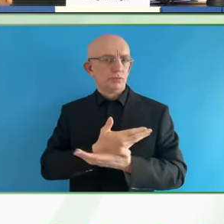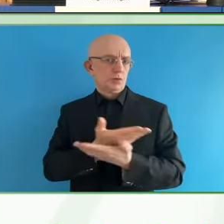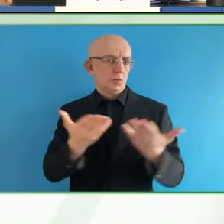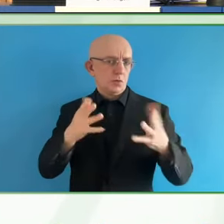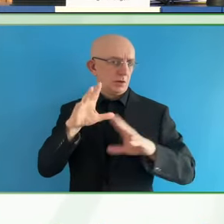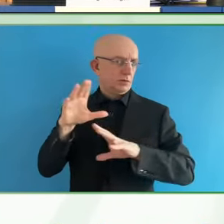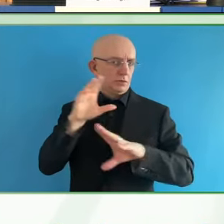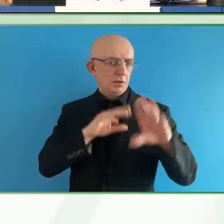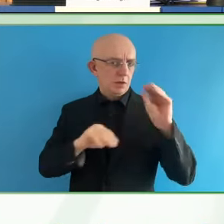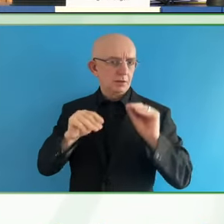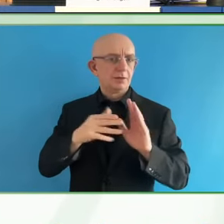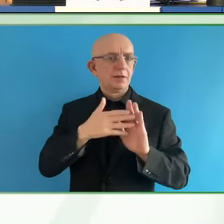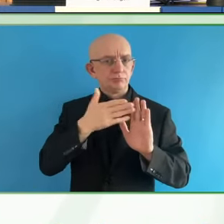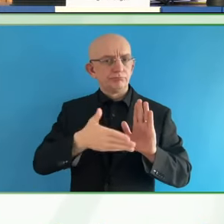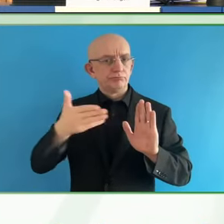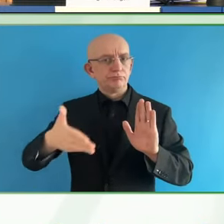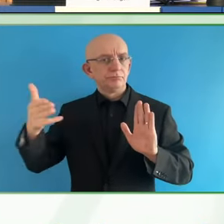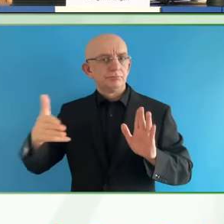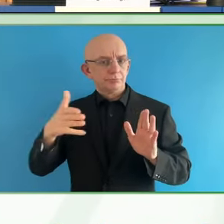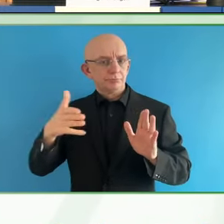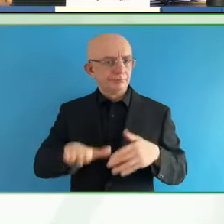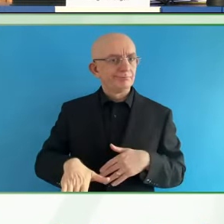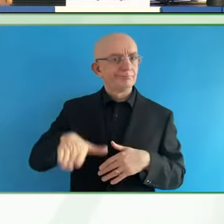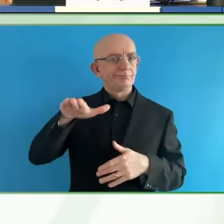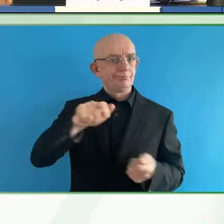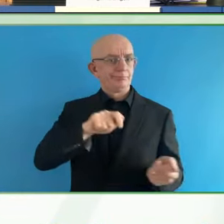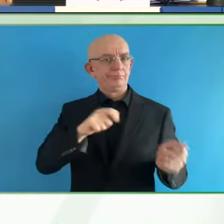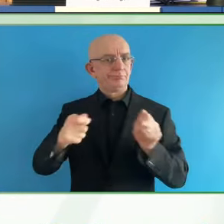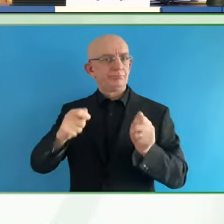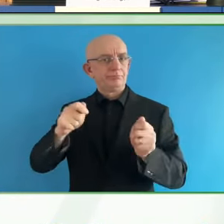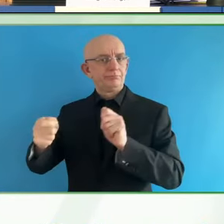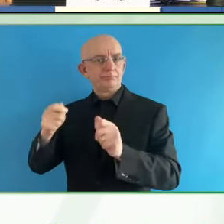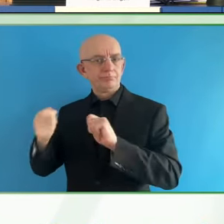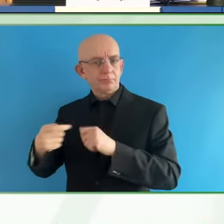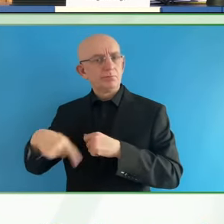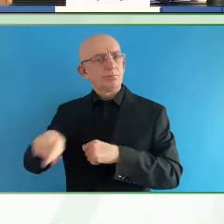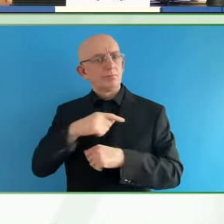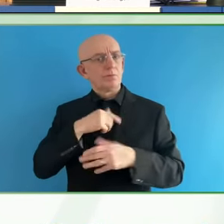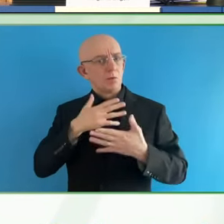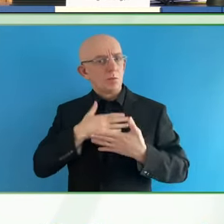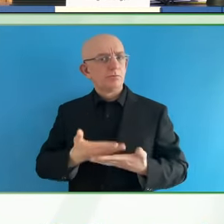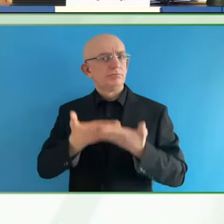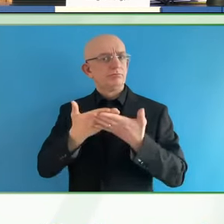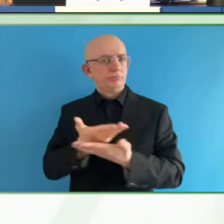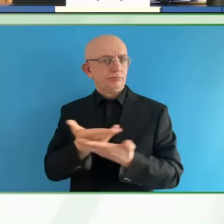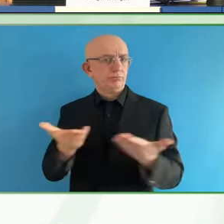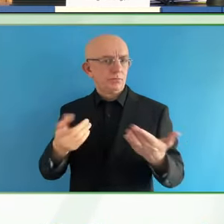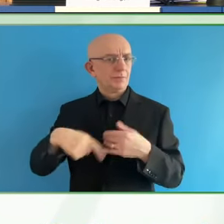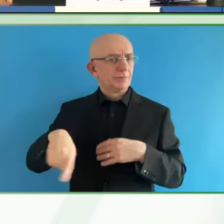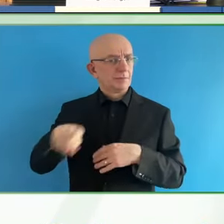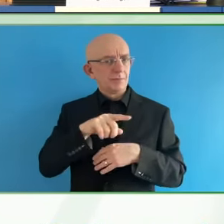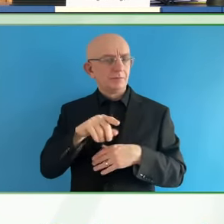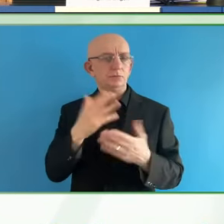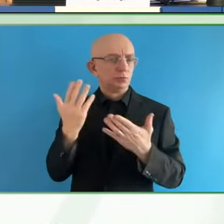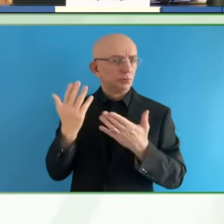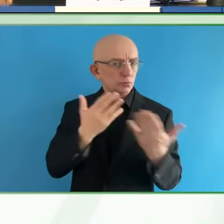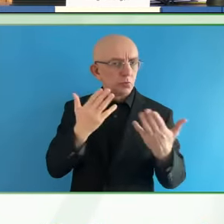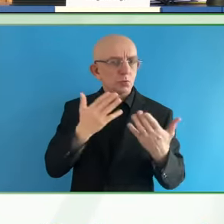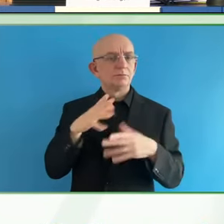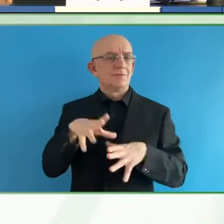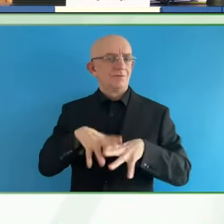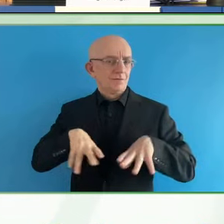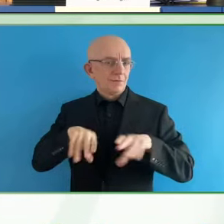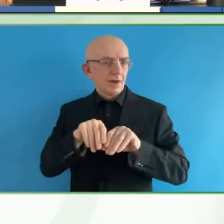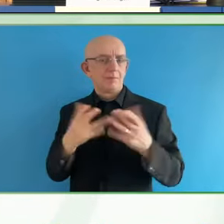develop specialist provision, develop and support school leaders and teams. And the last